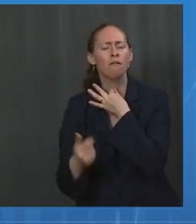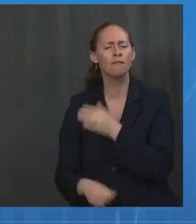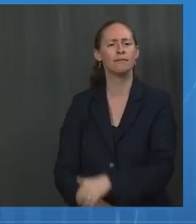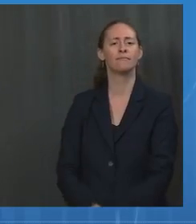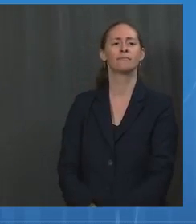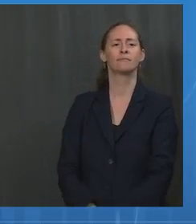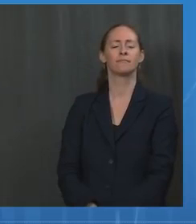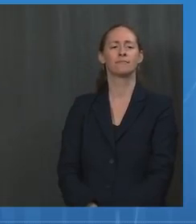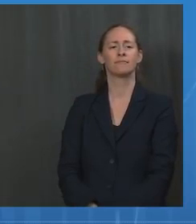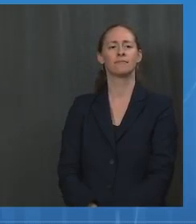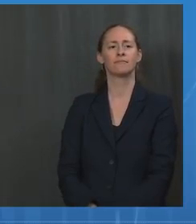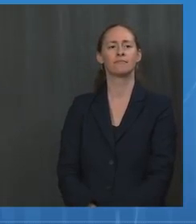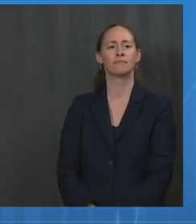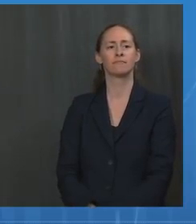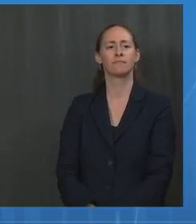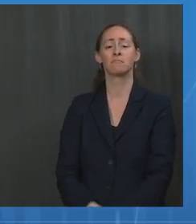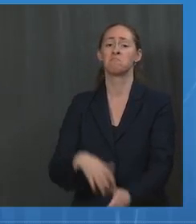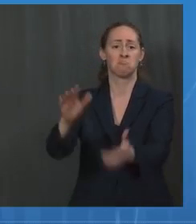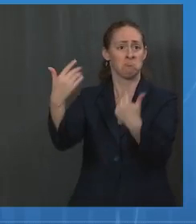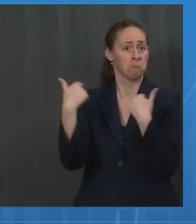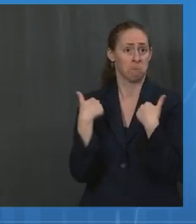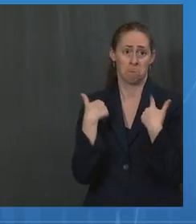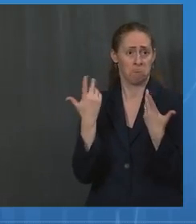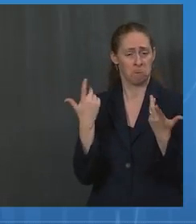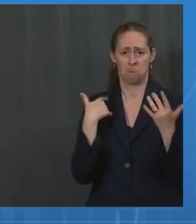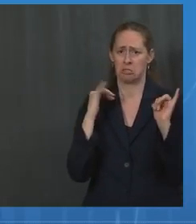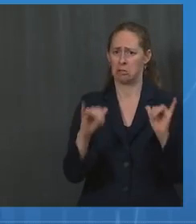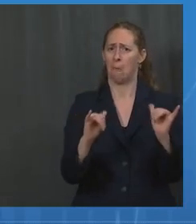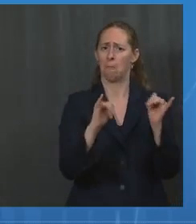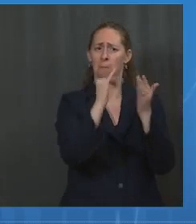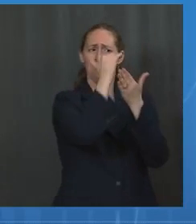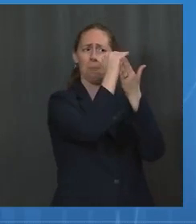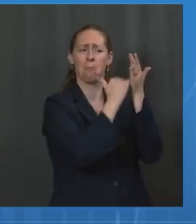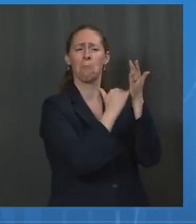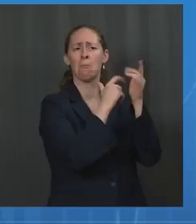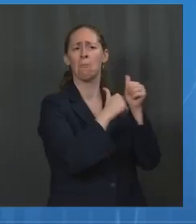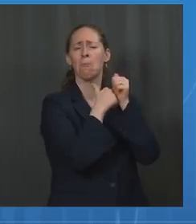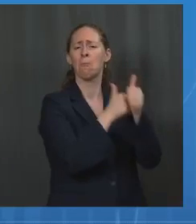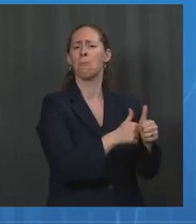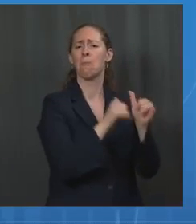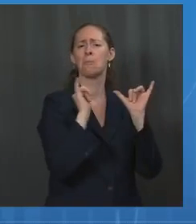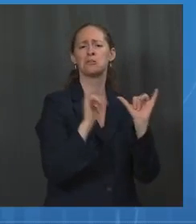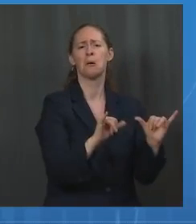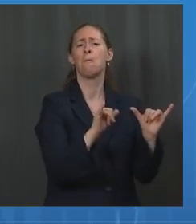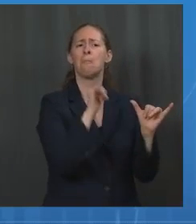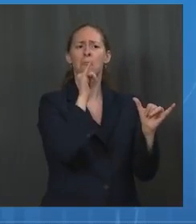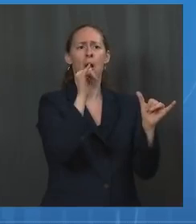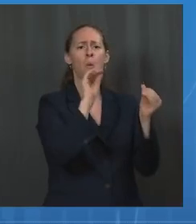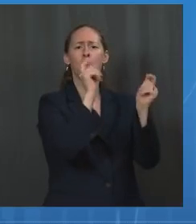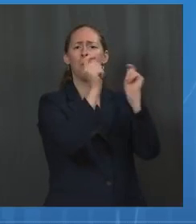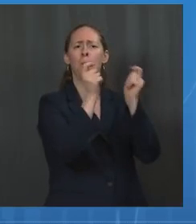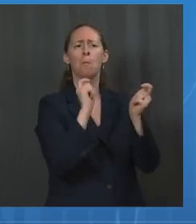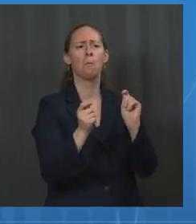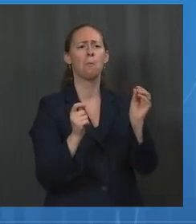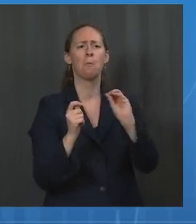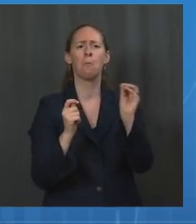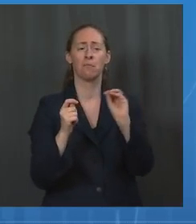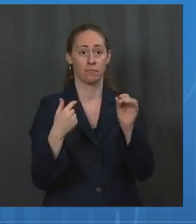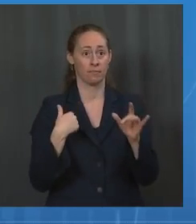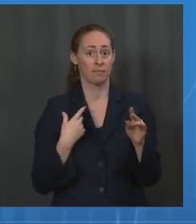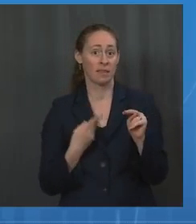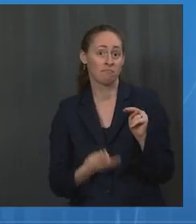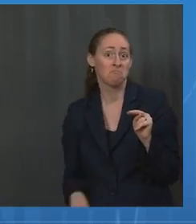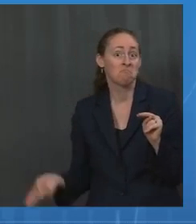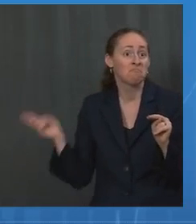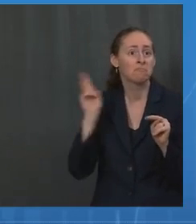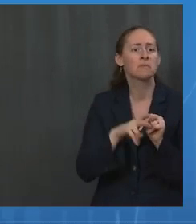We are not looking at updating our school guidance right now. I can tell you that most of the places where we're seeing surges and outbreaks are in places that are